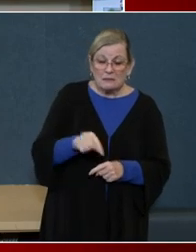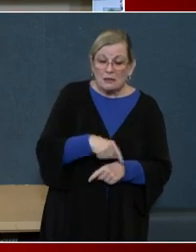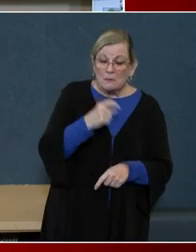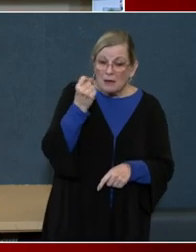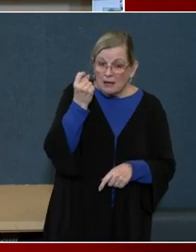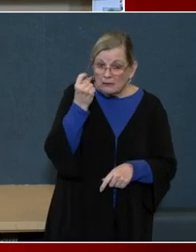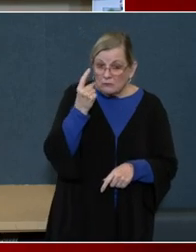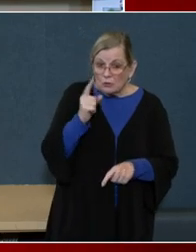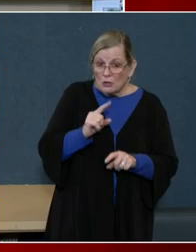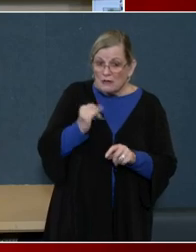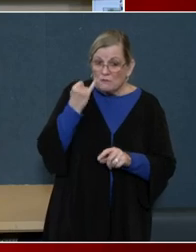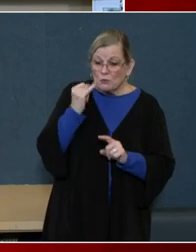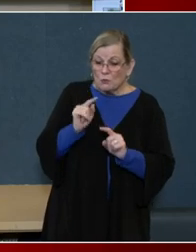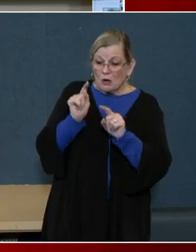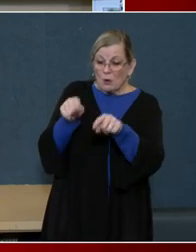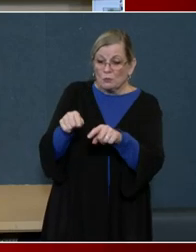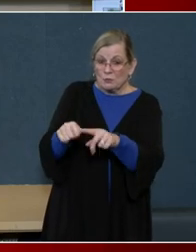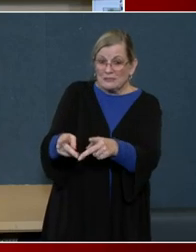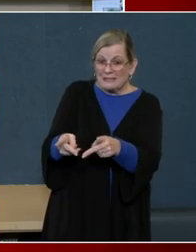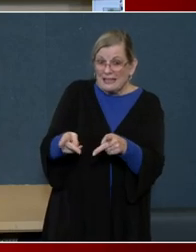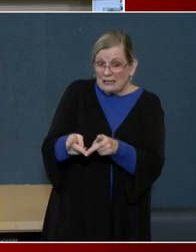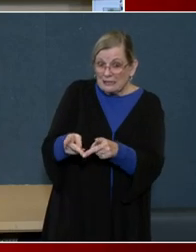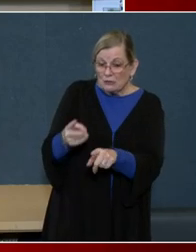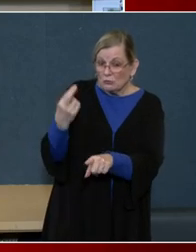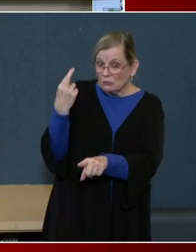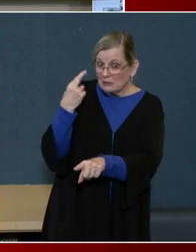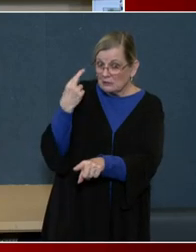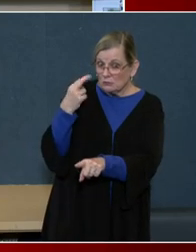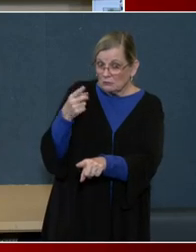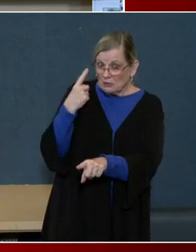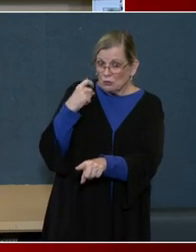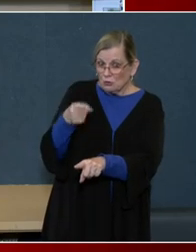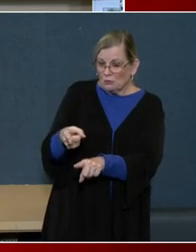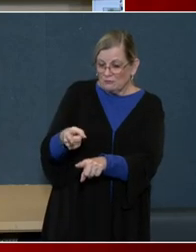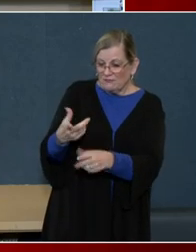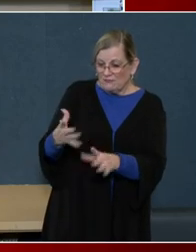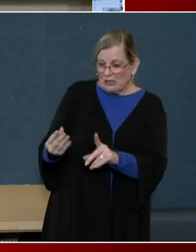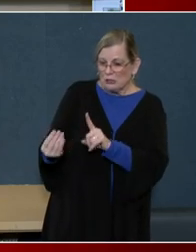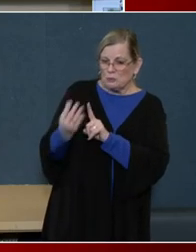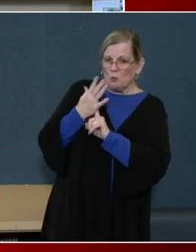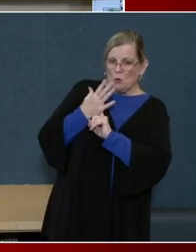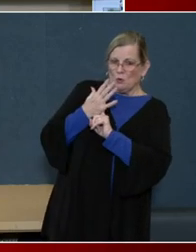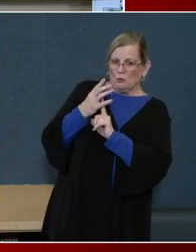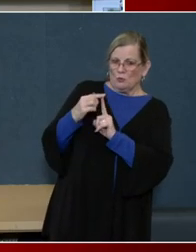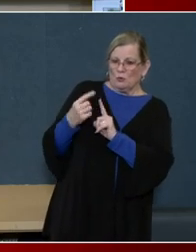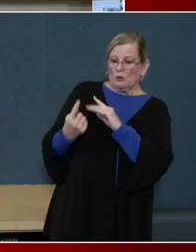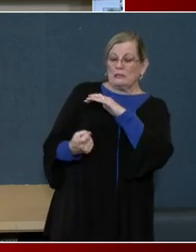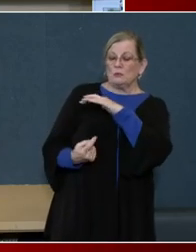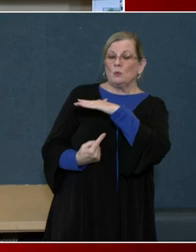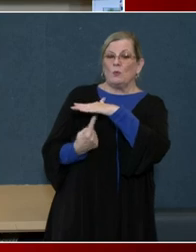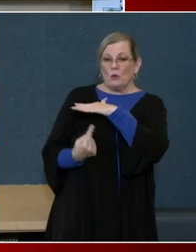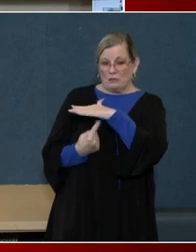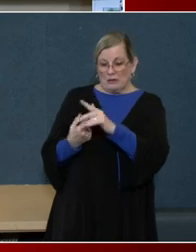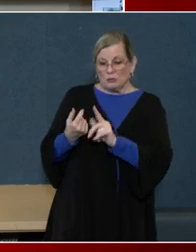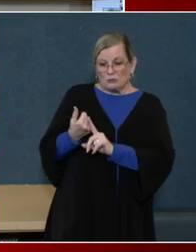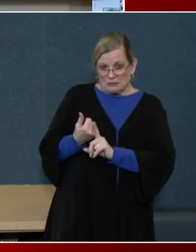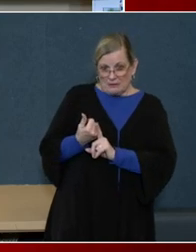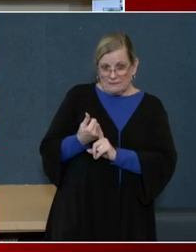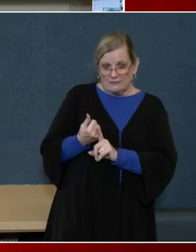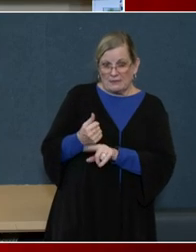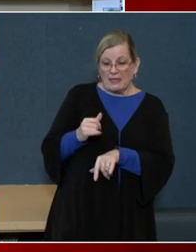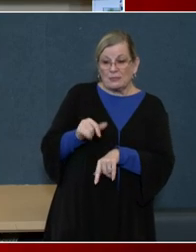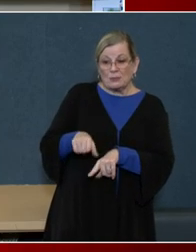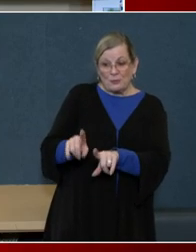site, that's because you think you've been exposed and you should quarantine yourself during that